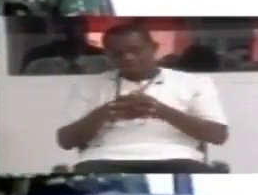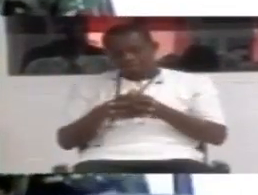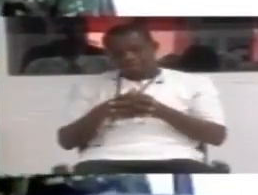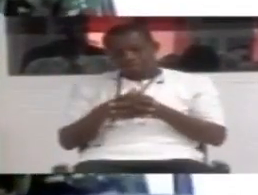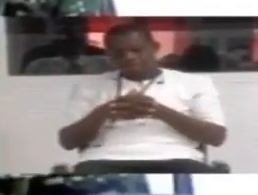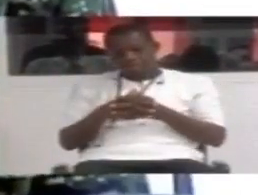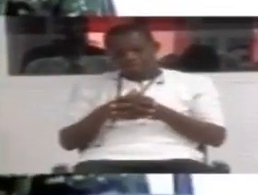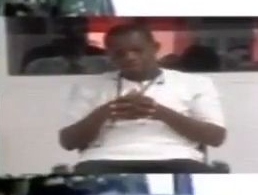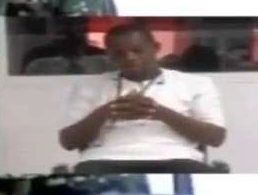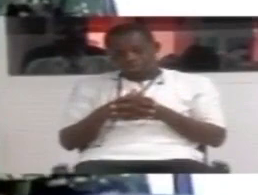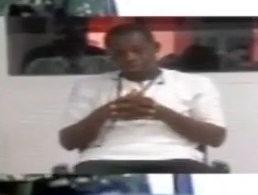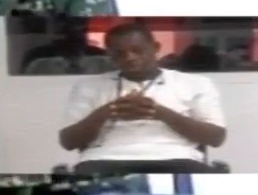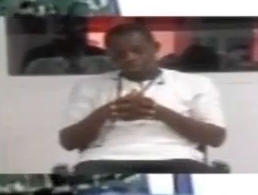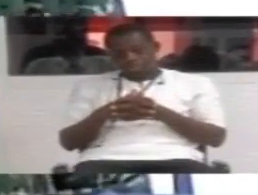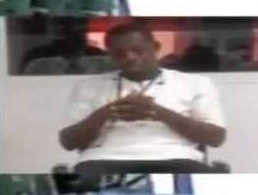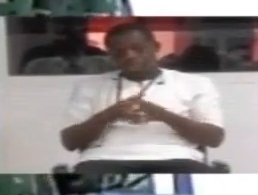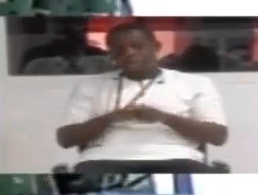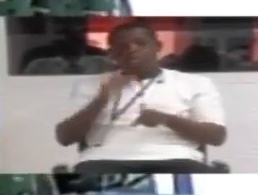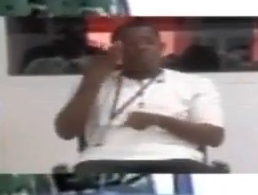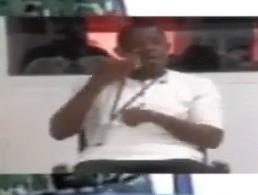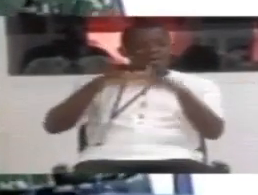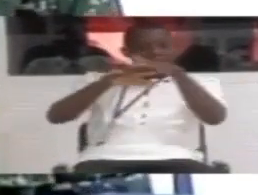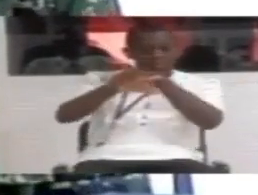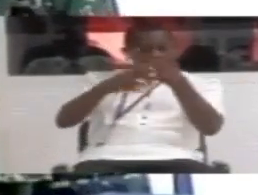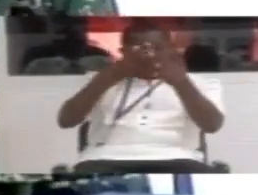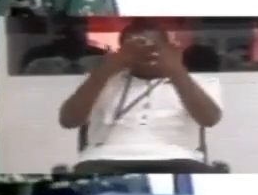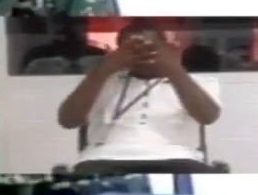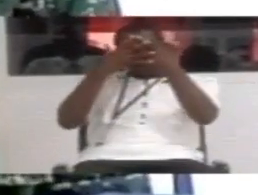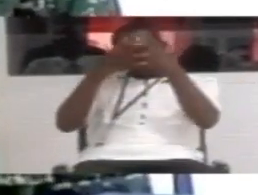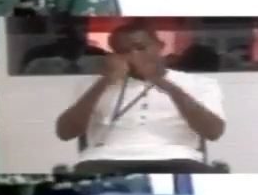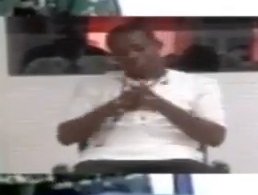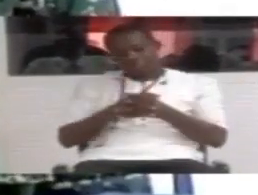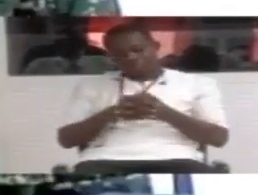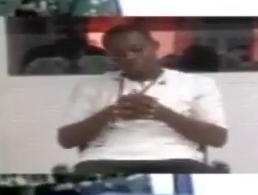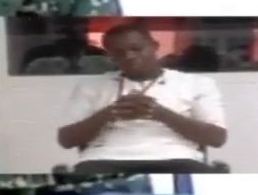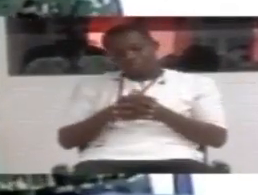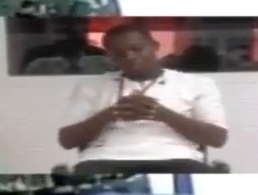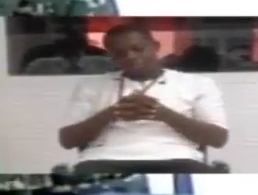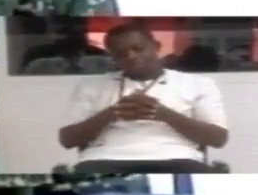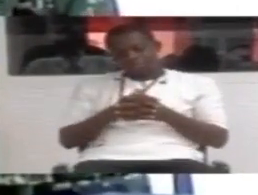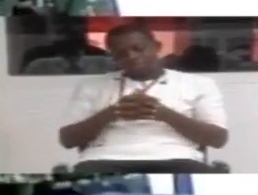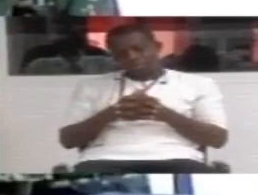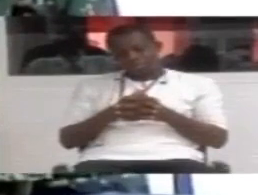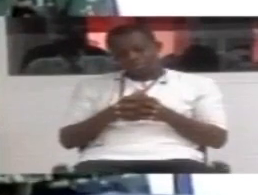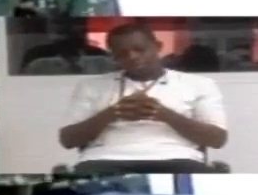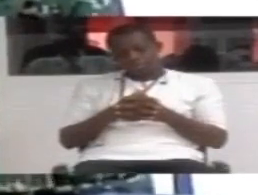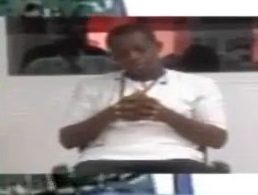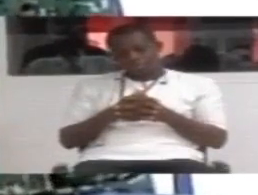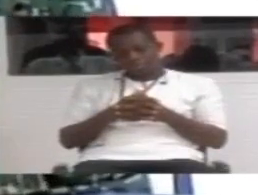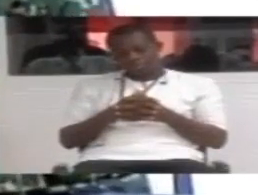xew. Sorry. Buñ duggé mile 2, when we got inside mile 2, ñu